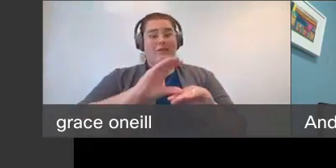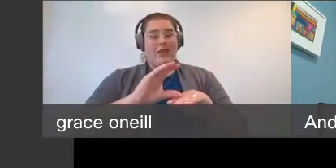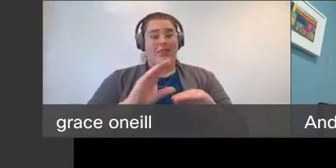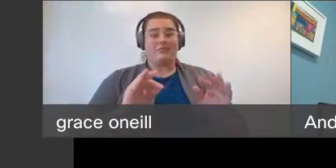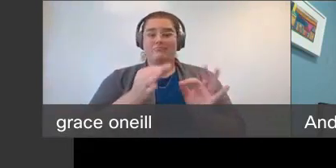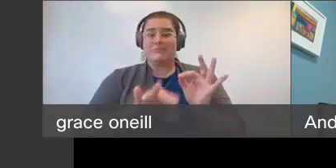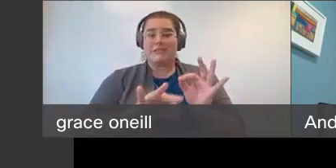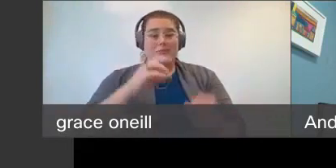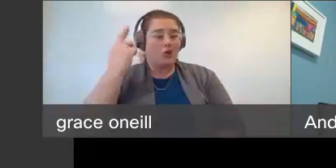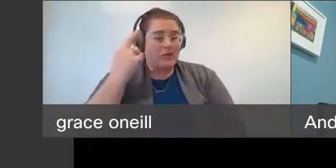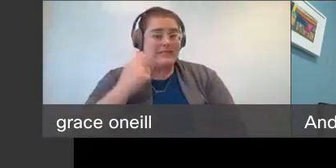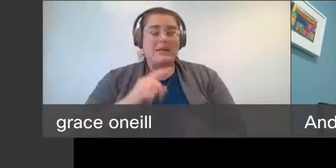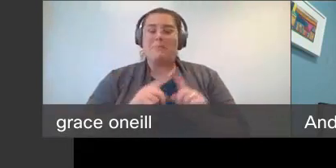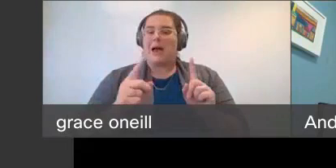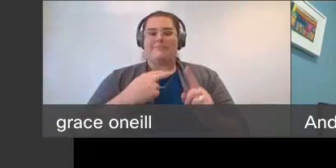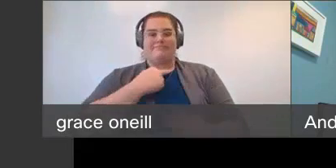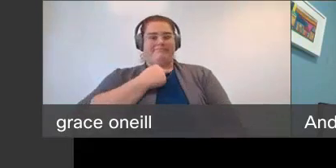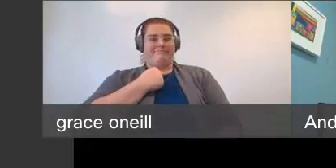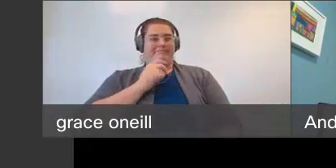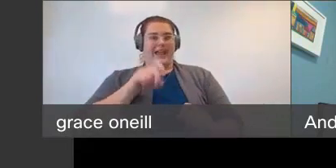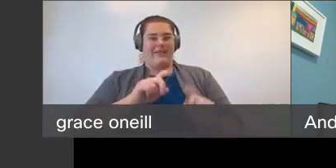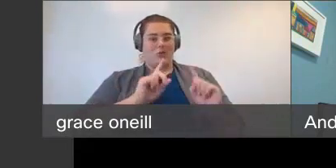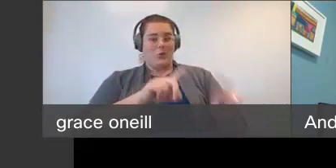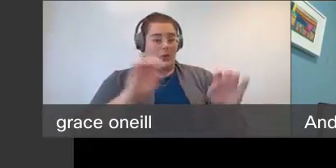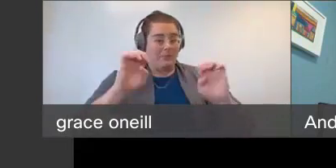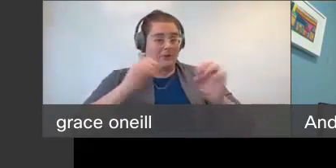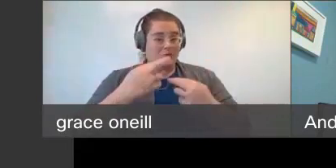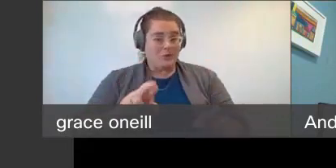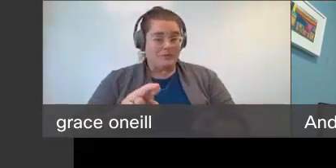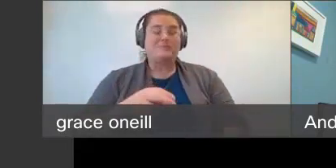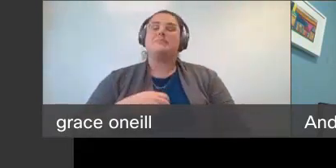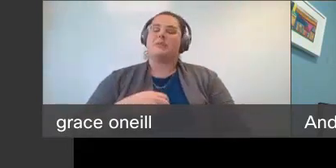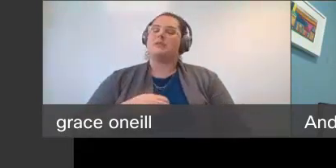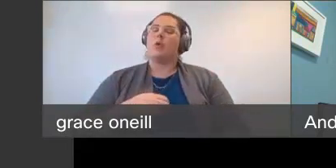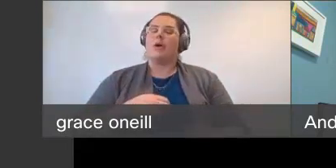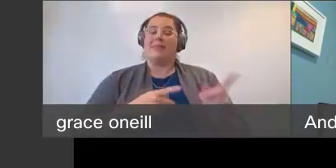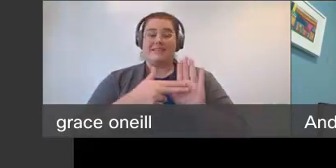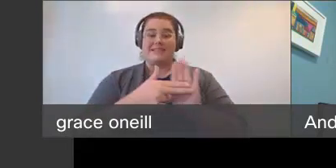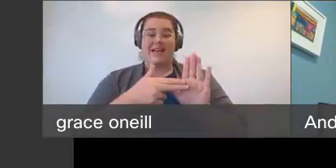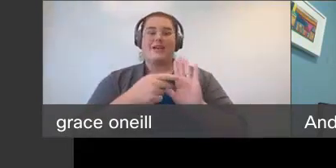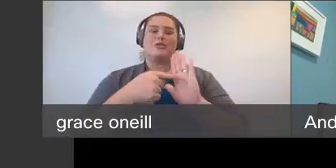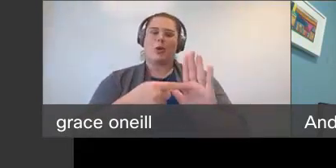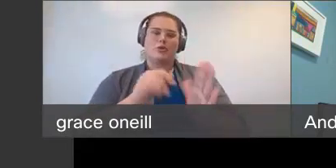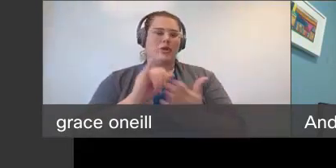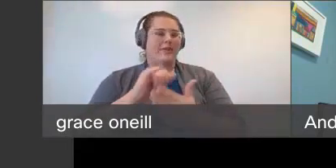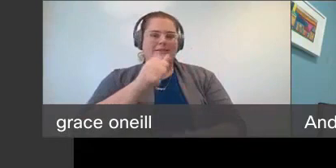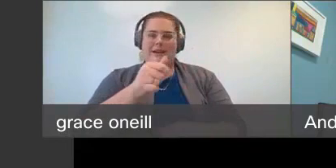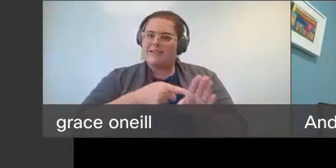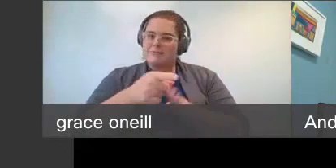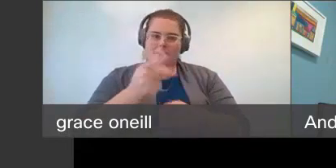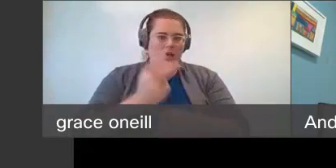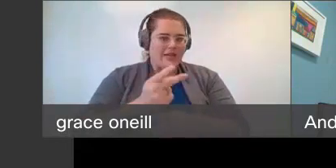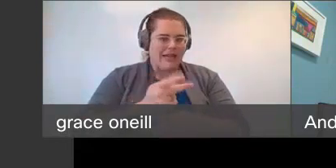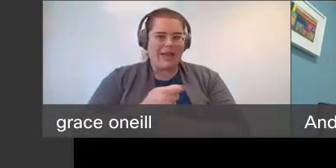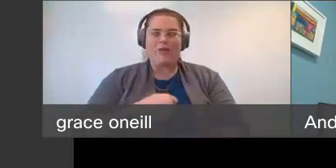that they deserve. And this slide just speaks to that. It's really suboptimal care. It's unspecialized care. One thing I forgot